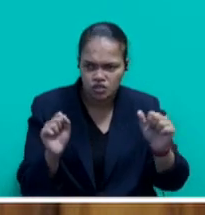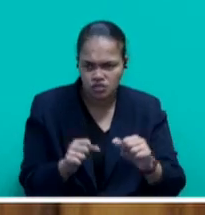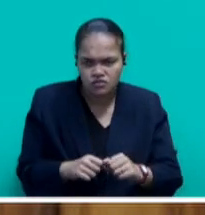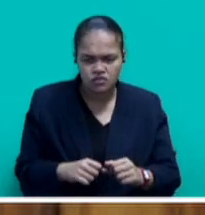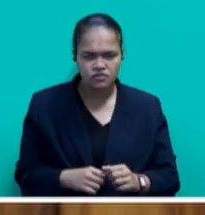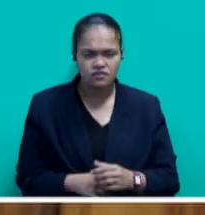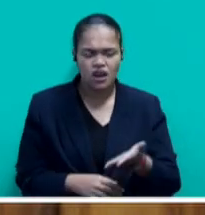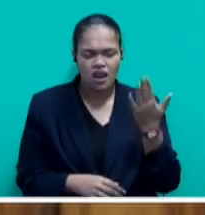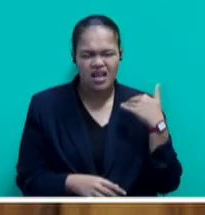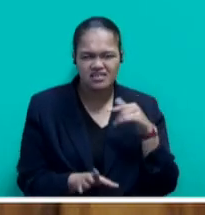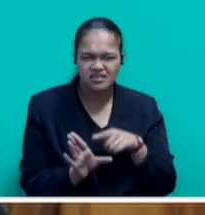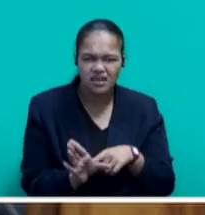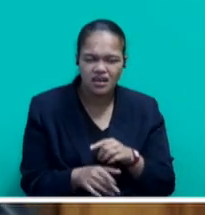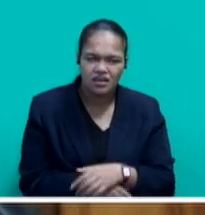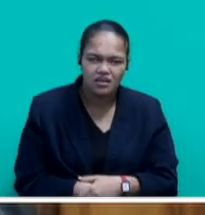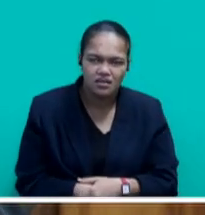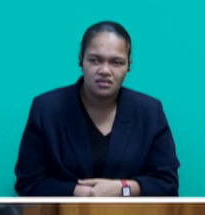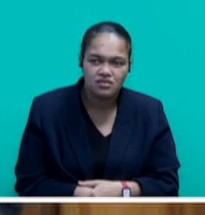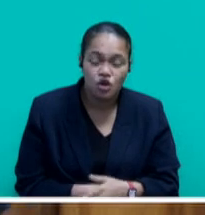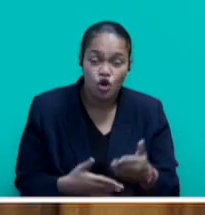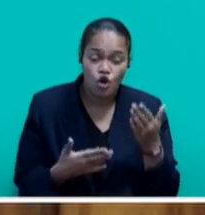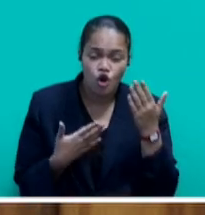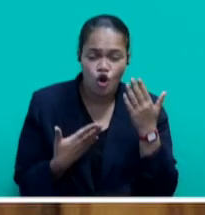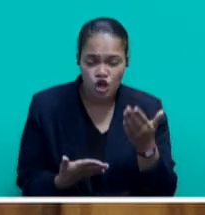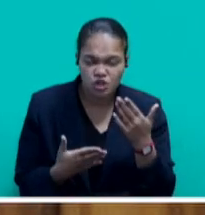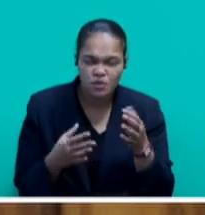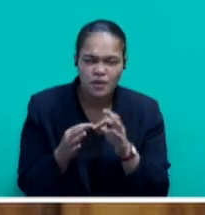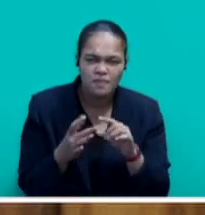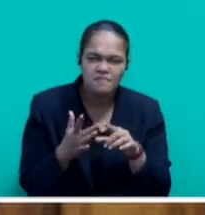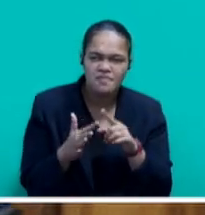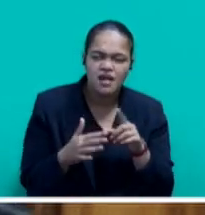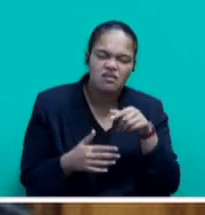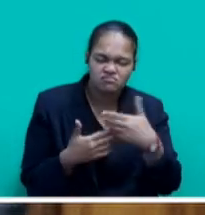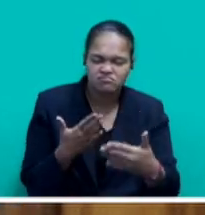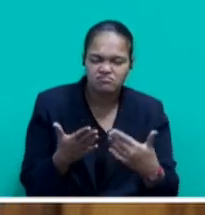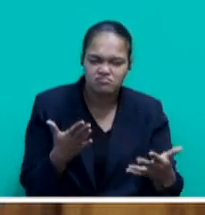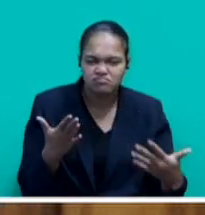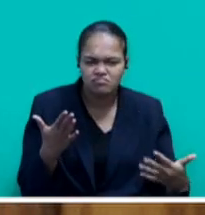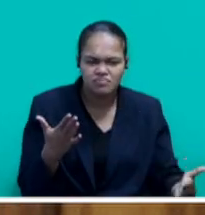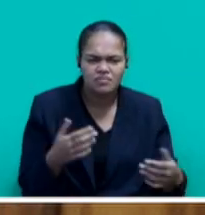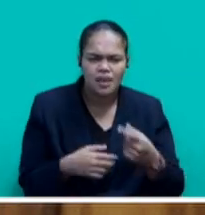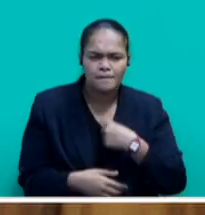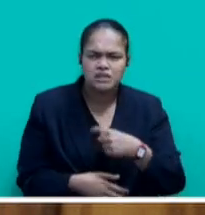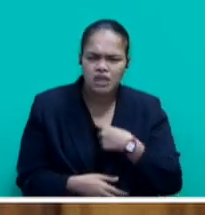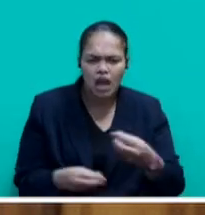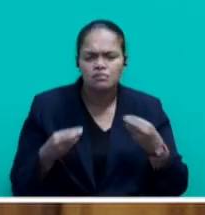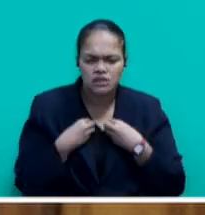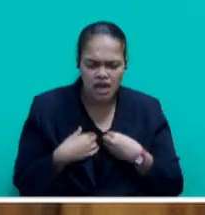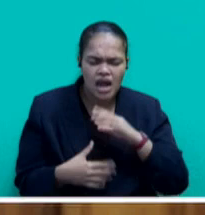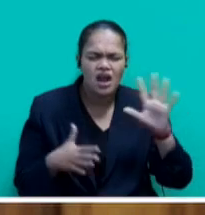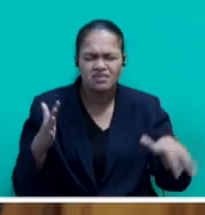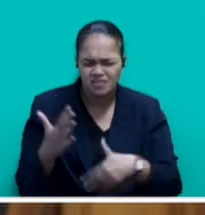year. Honorable Mbia further went on to allege that the chairman was using the boardroom for his personal business almost every day. This